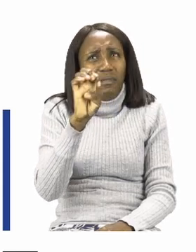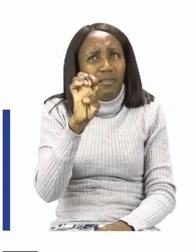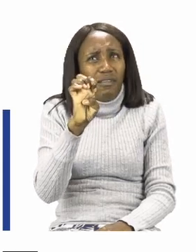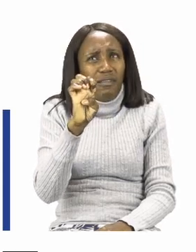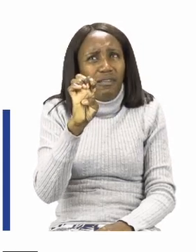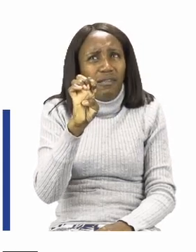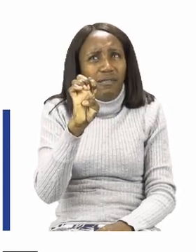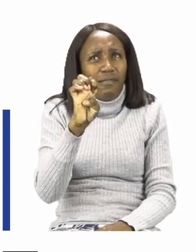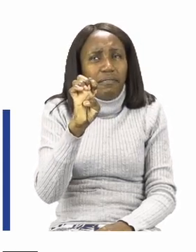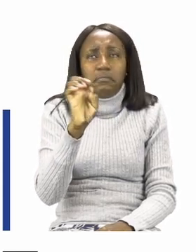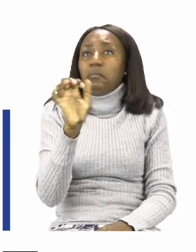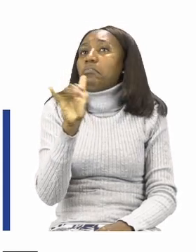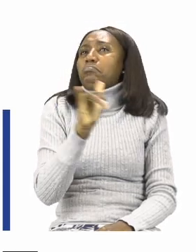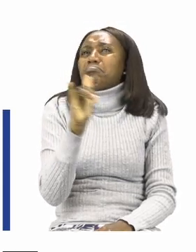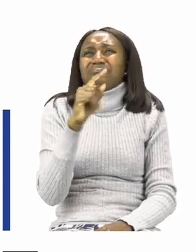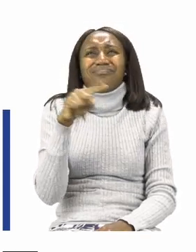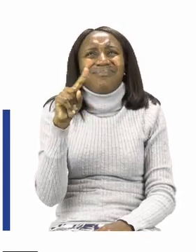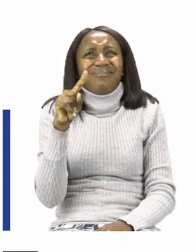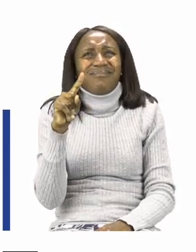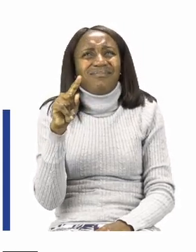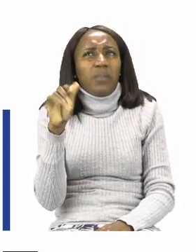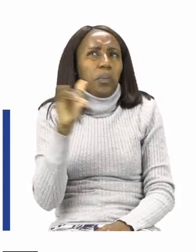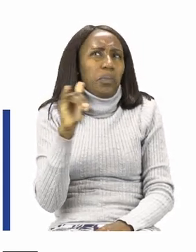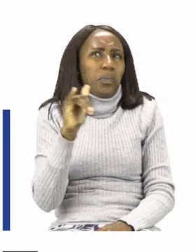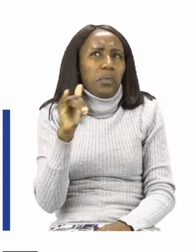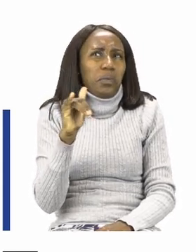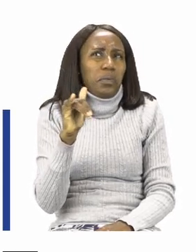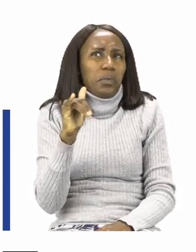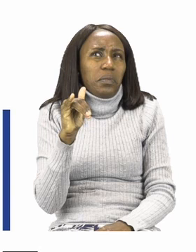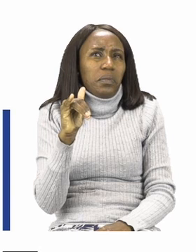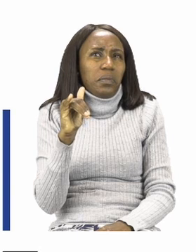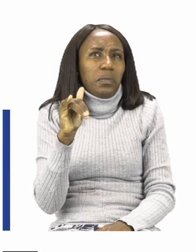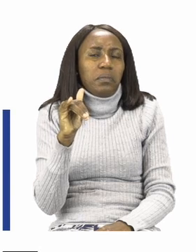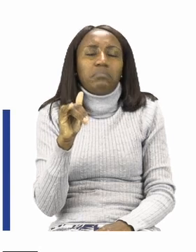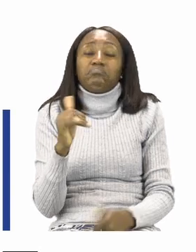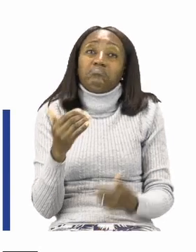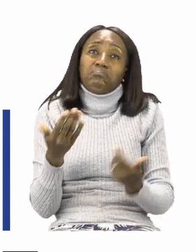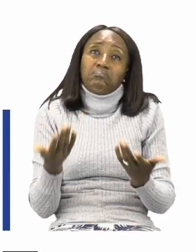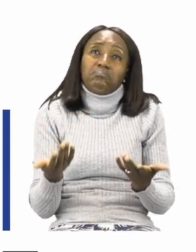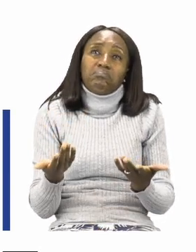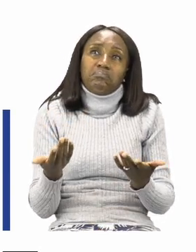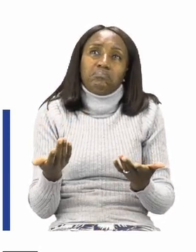say, I bought the new dress?